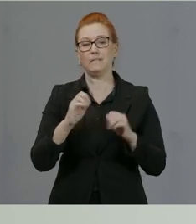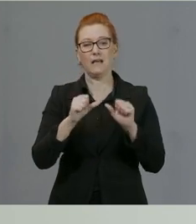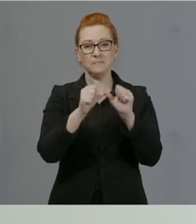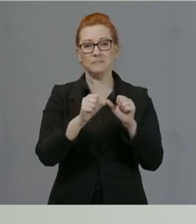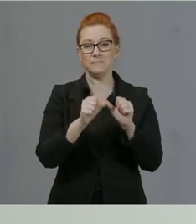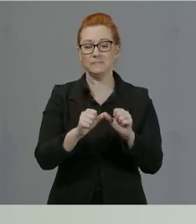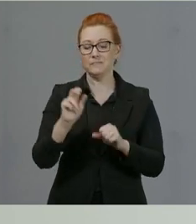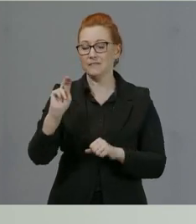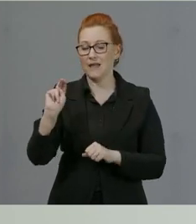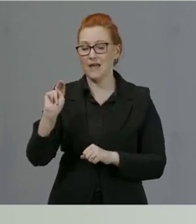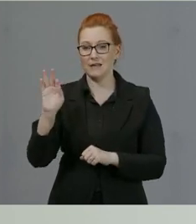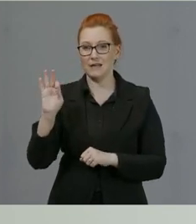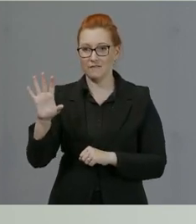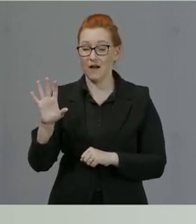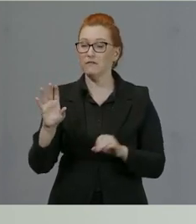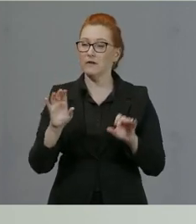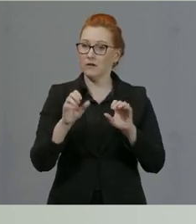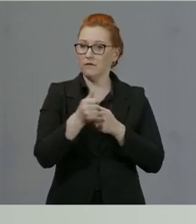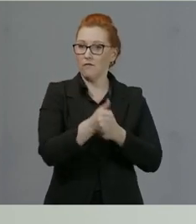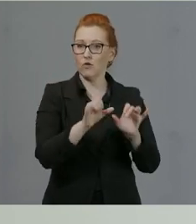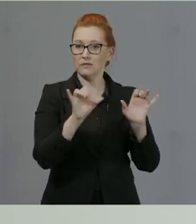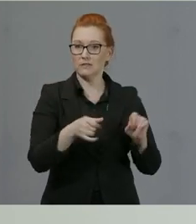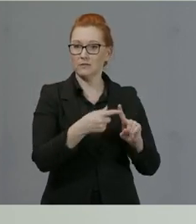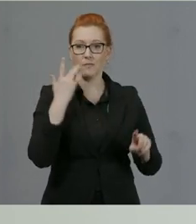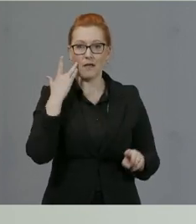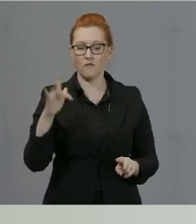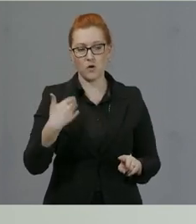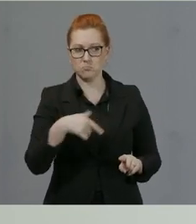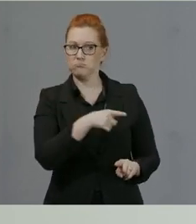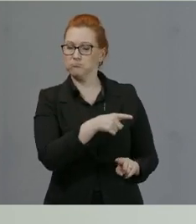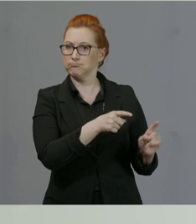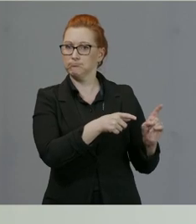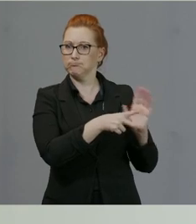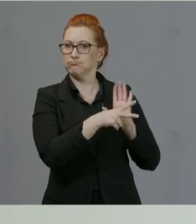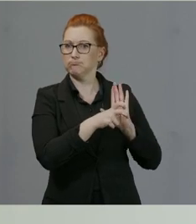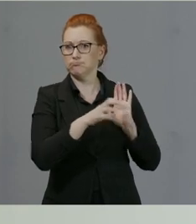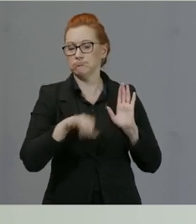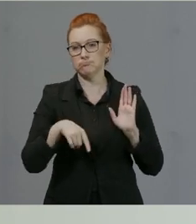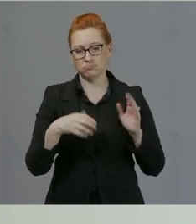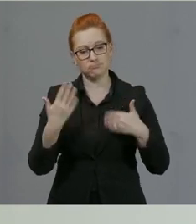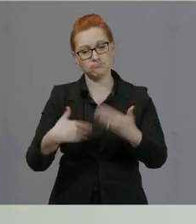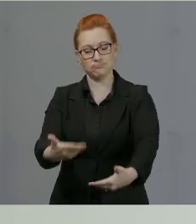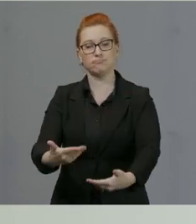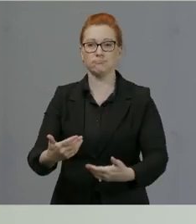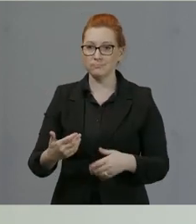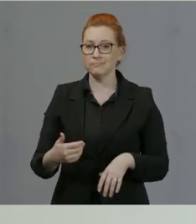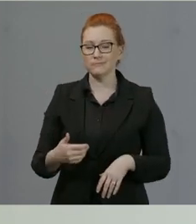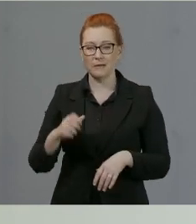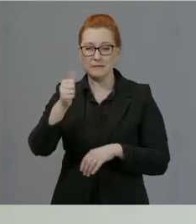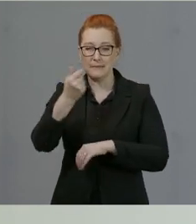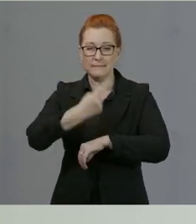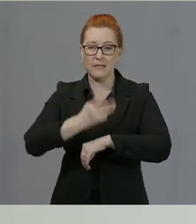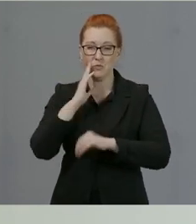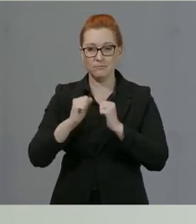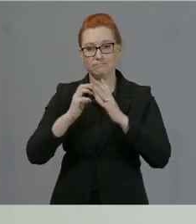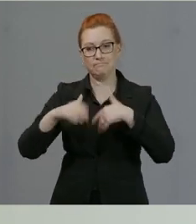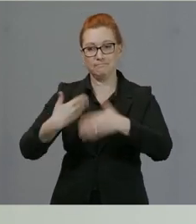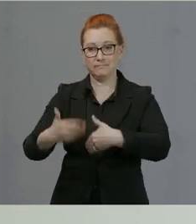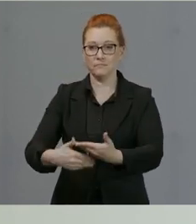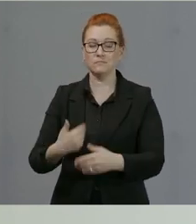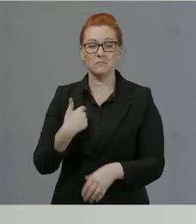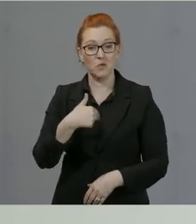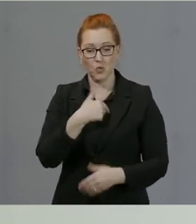a system they're using in California right now. Should be up and running in the next 10 days. And we've made a couple of change orders that'll give